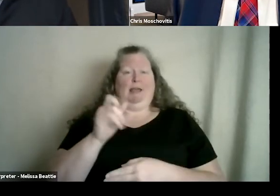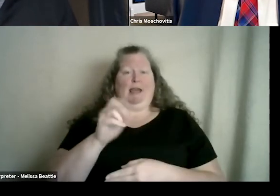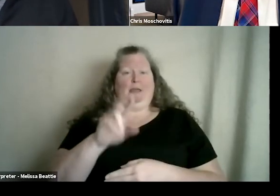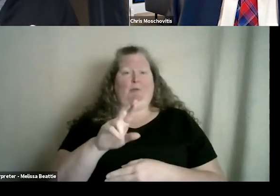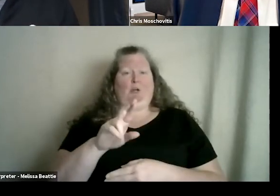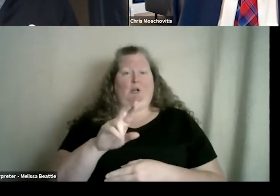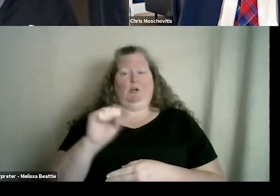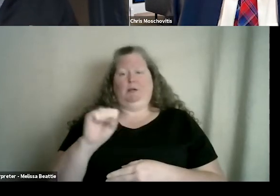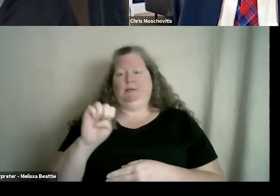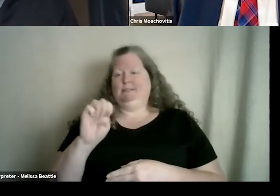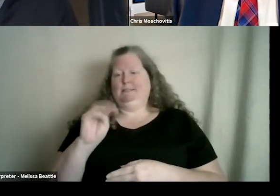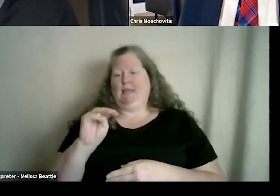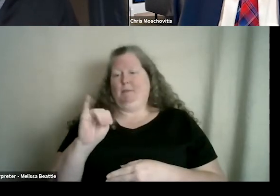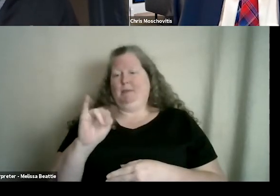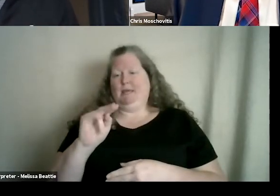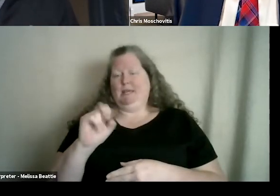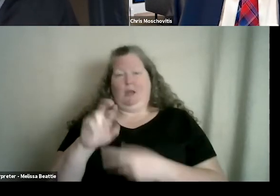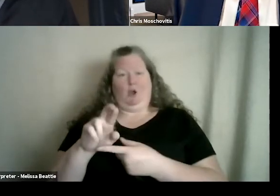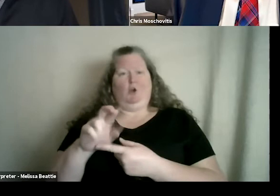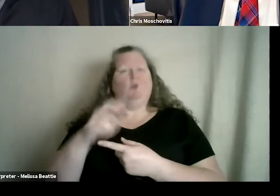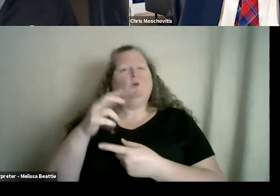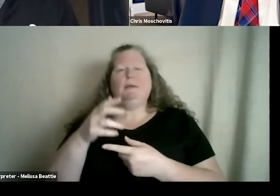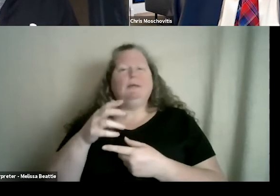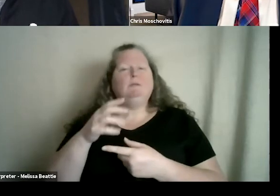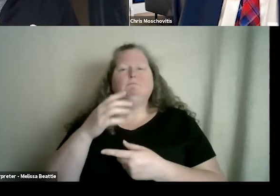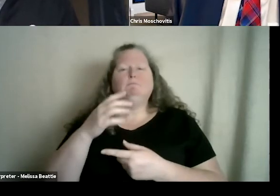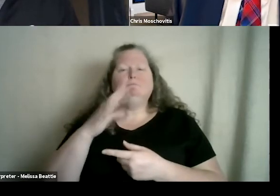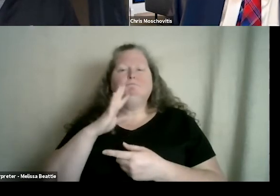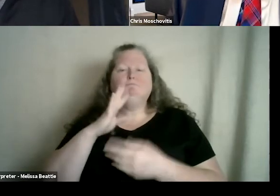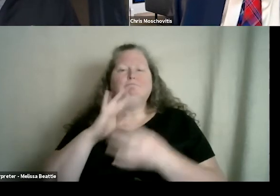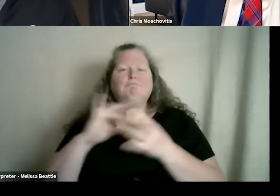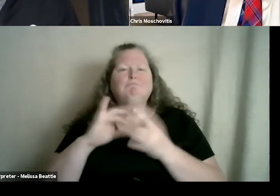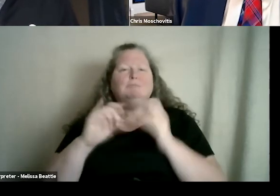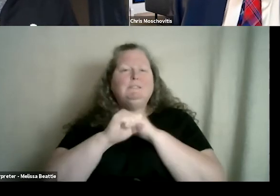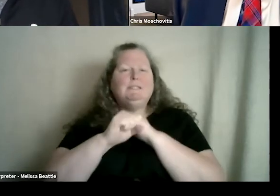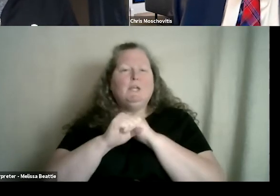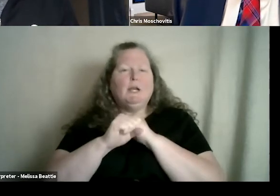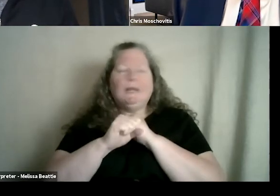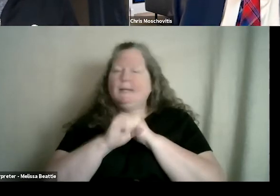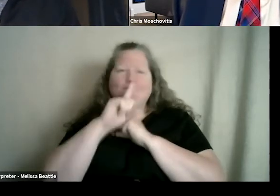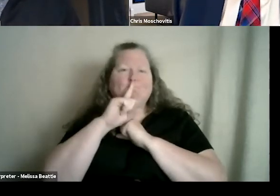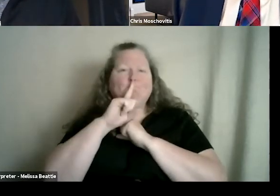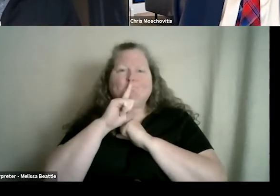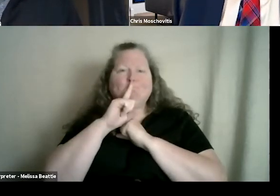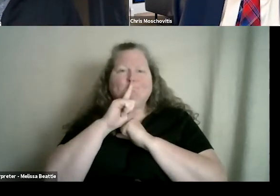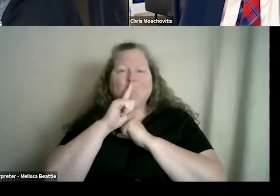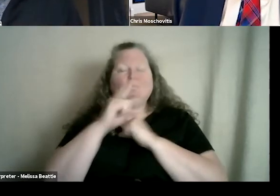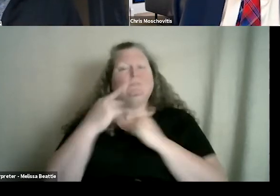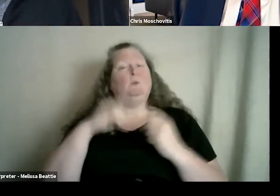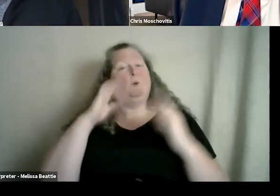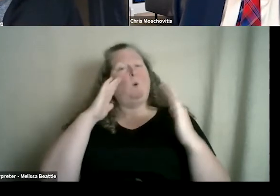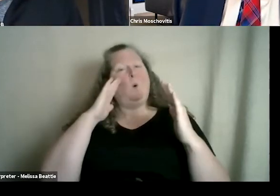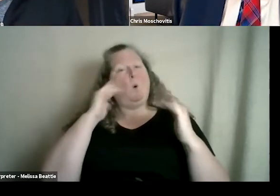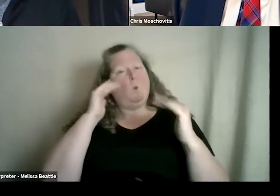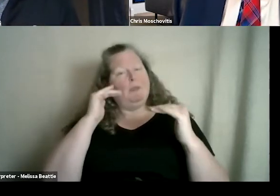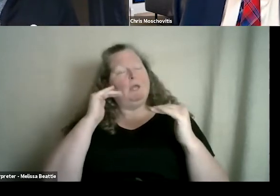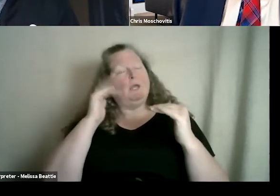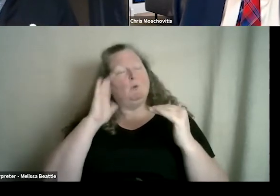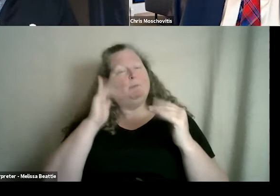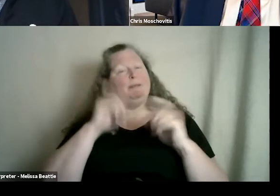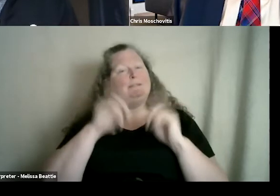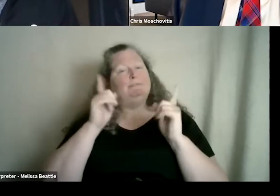the word security. We came out of the College of Business. We were hoping, that it would be a little different, but